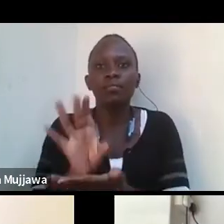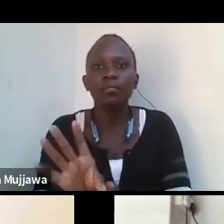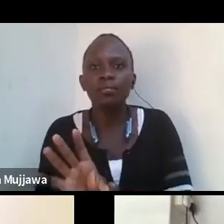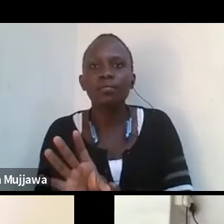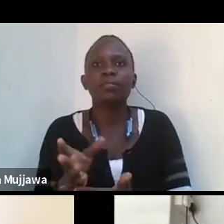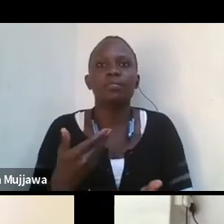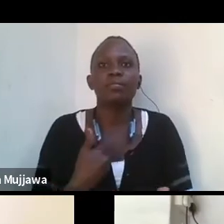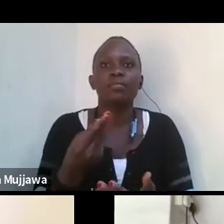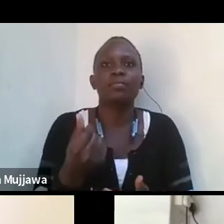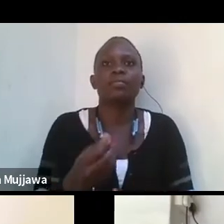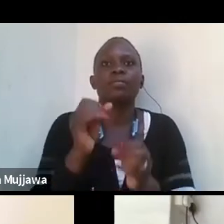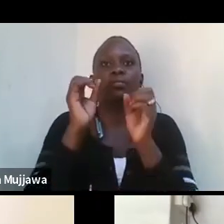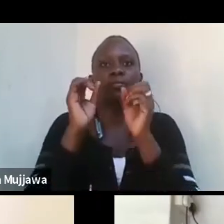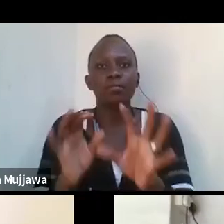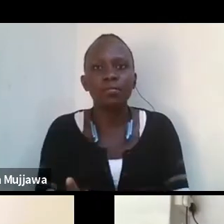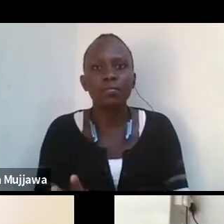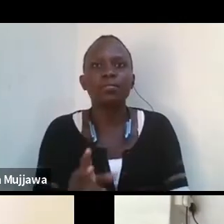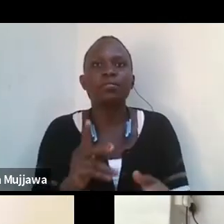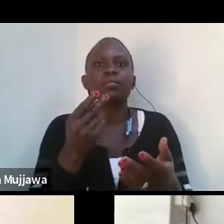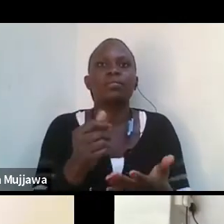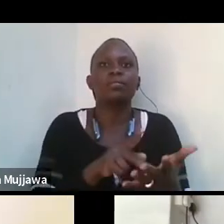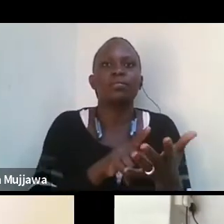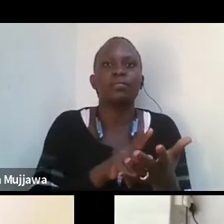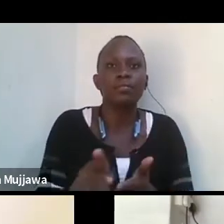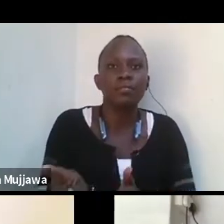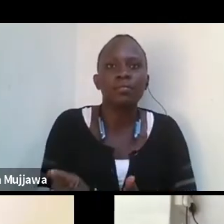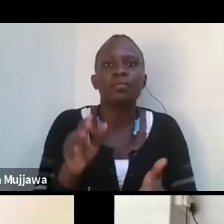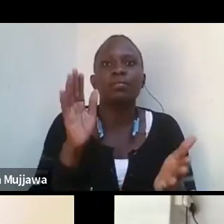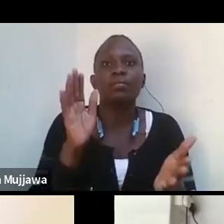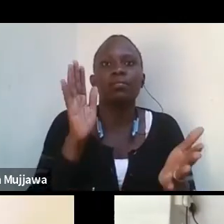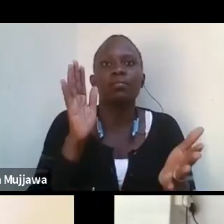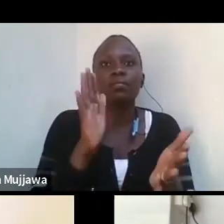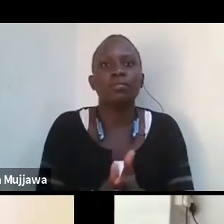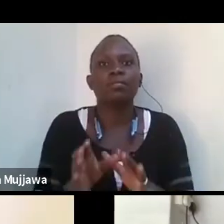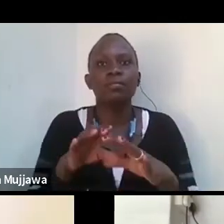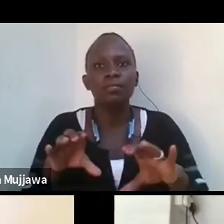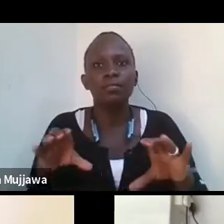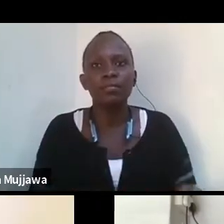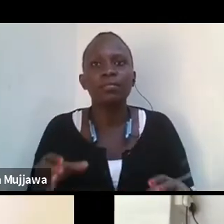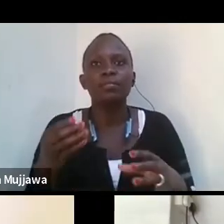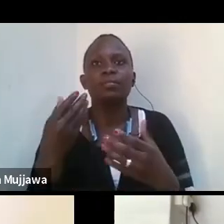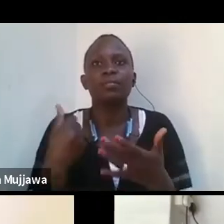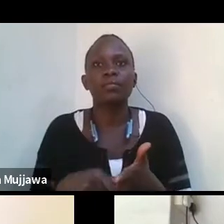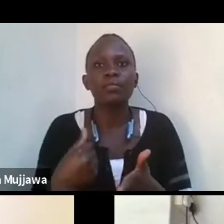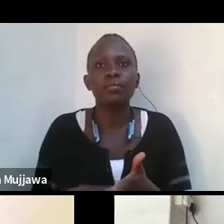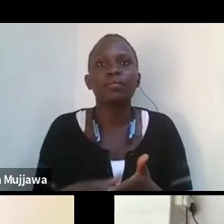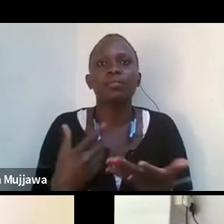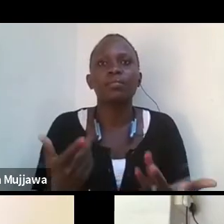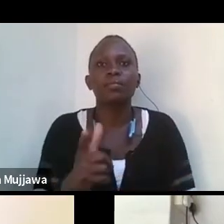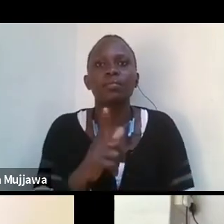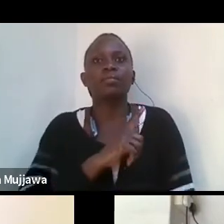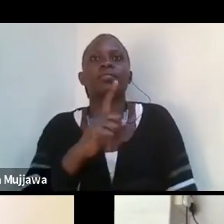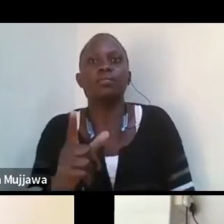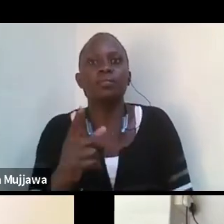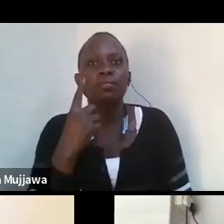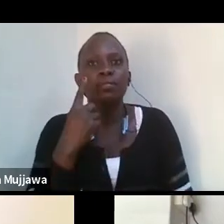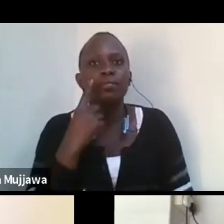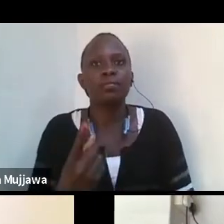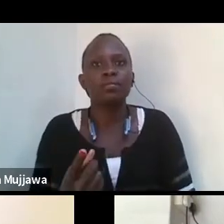problem. Luckily, I think that is mainly in the central here. We have found up country, our markets